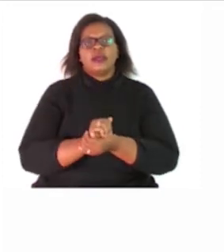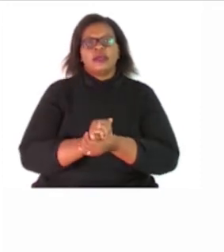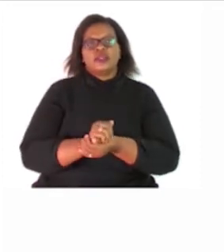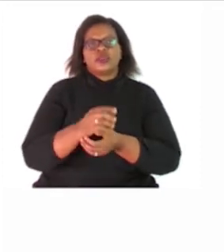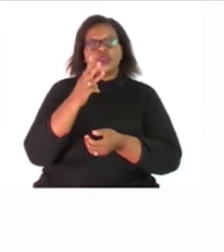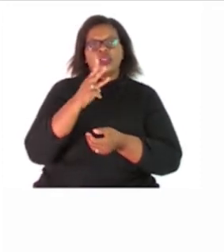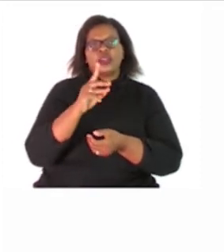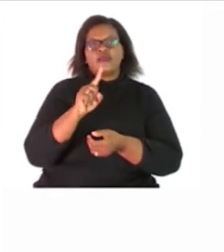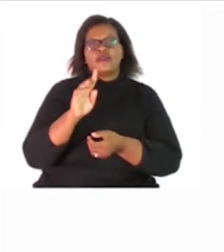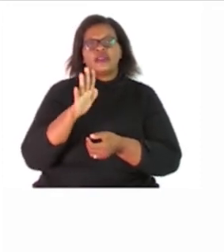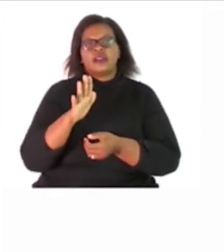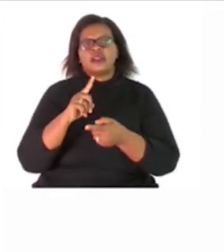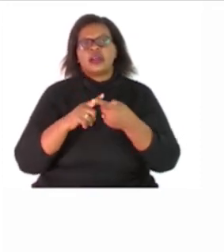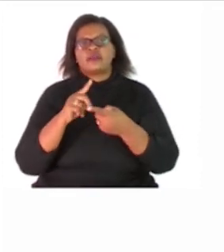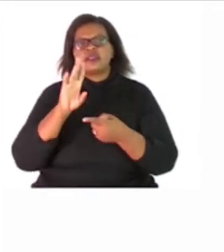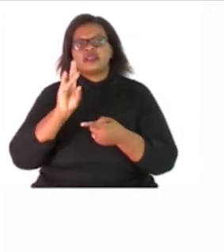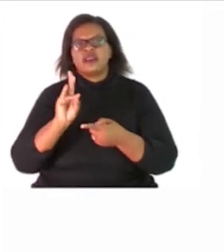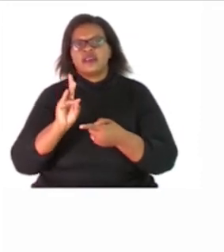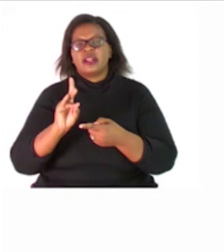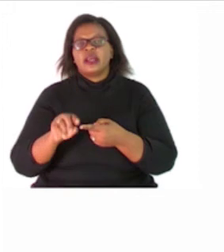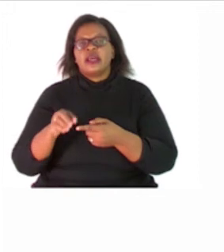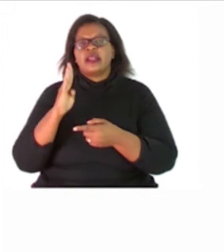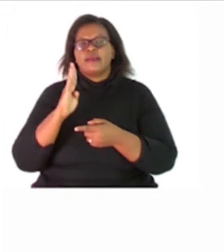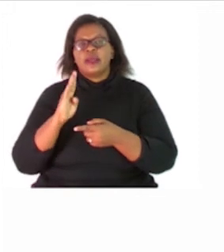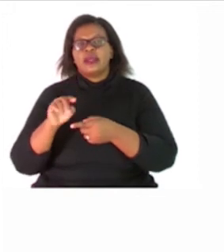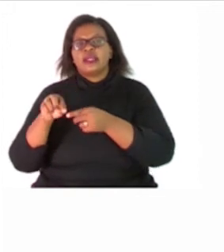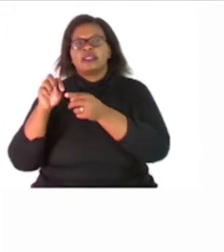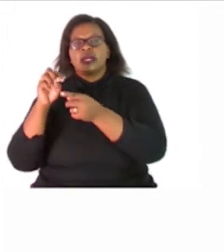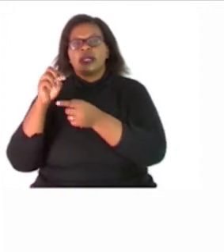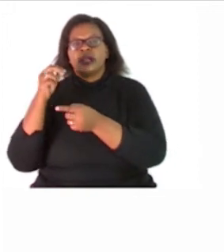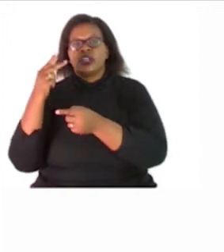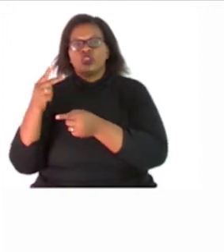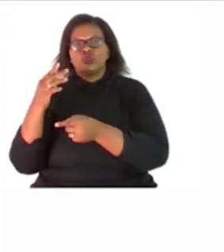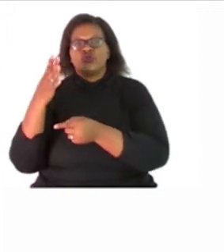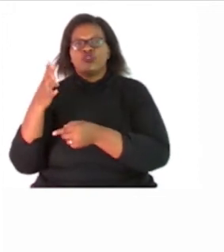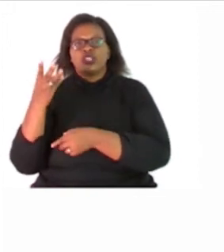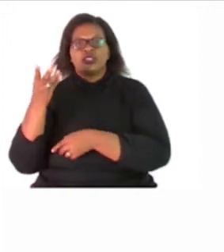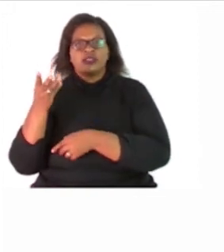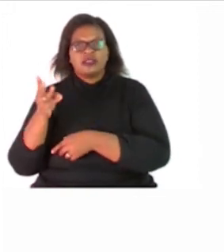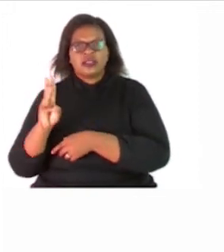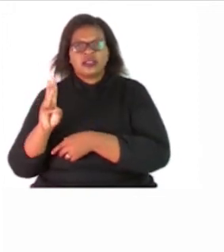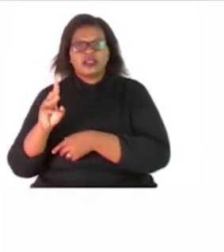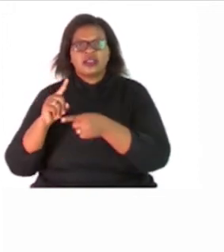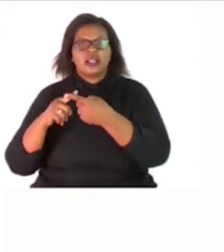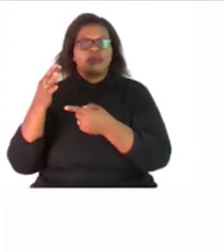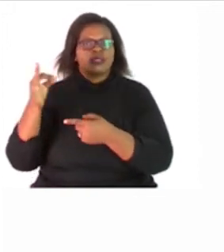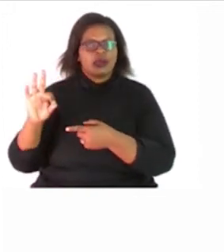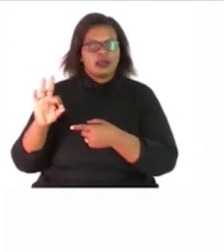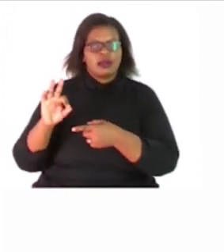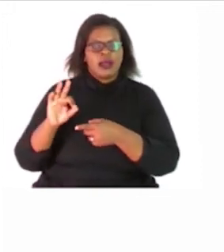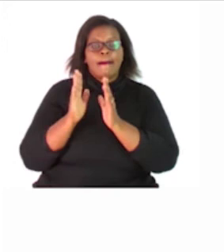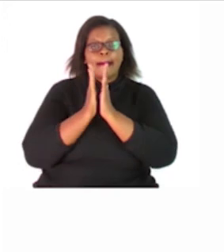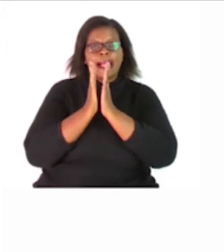315 times 7. And B, 246 times 9. Please, boys